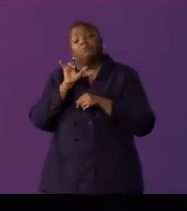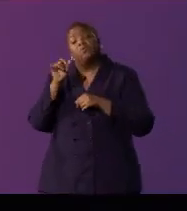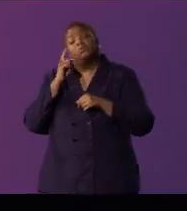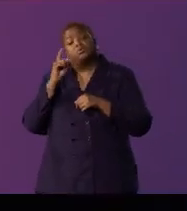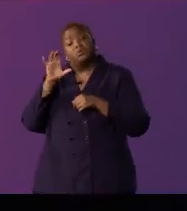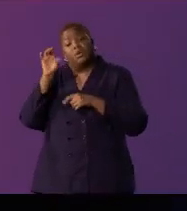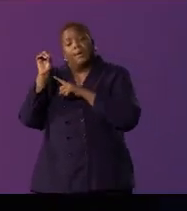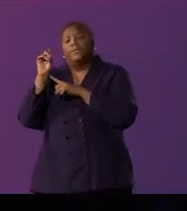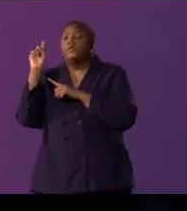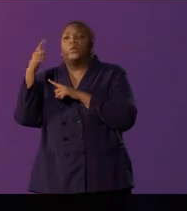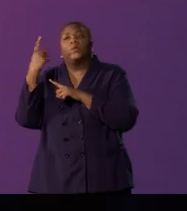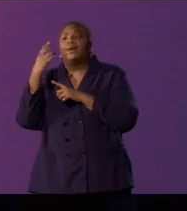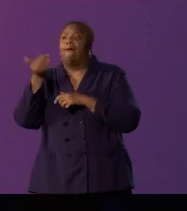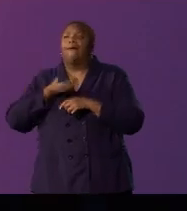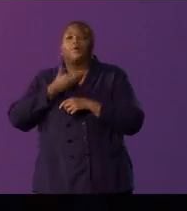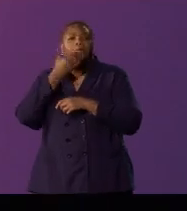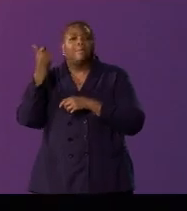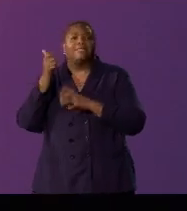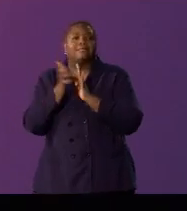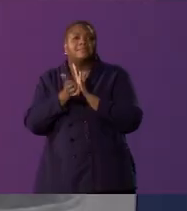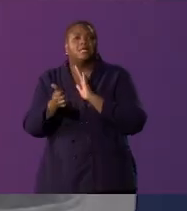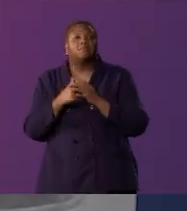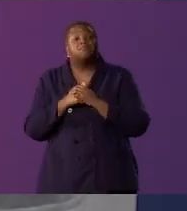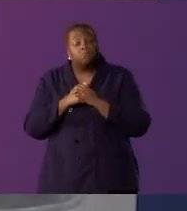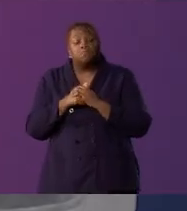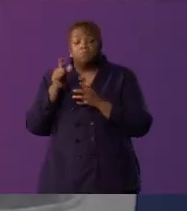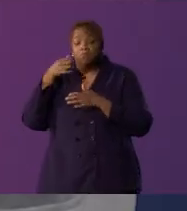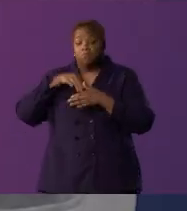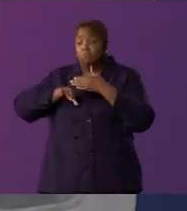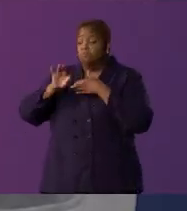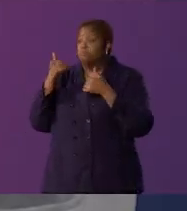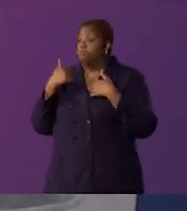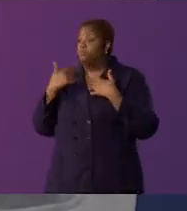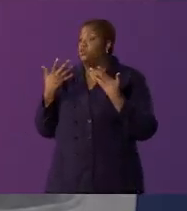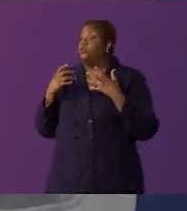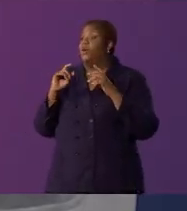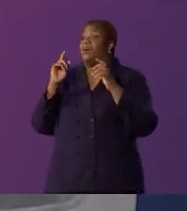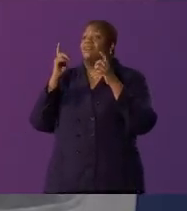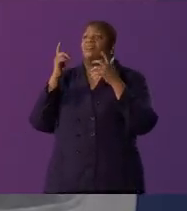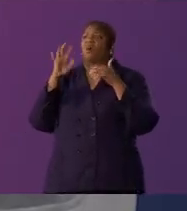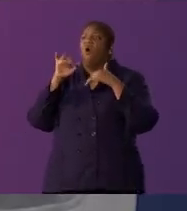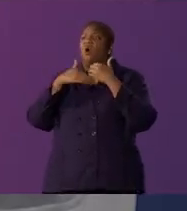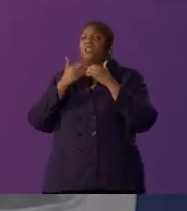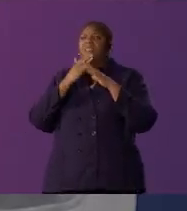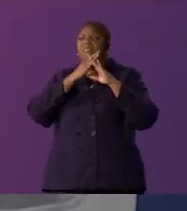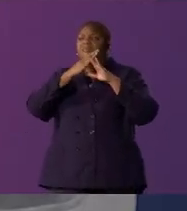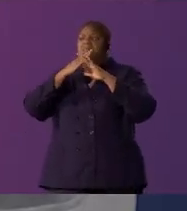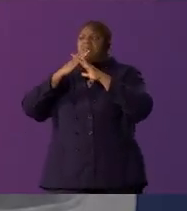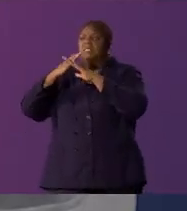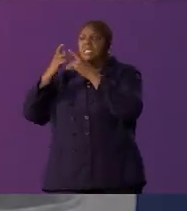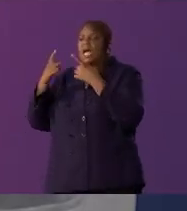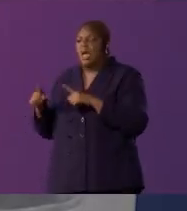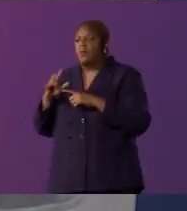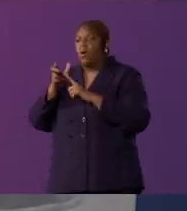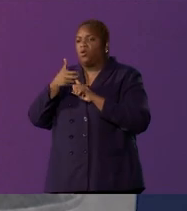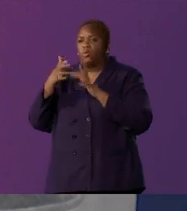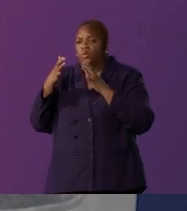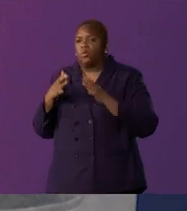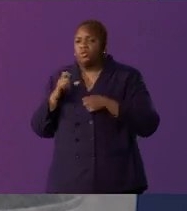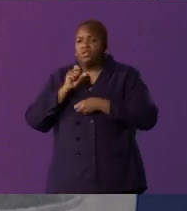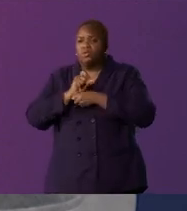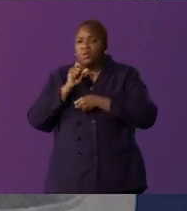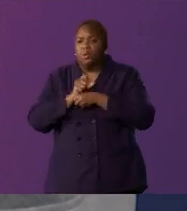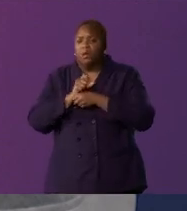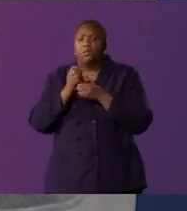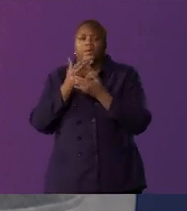hires the best talent, and they come in. Now, when they come in, if you've got all kinds of barriers in the way, all your recruiting efforts just went for